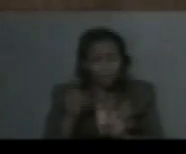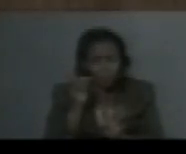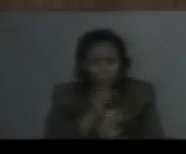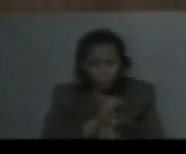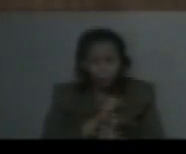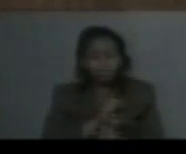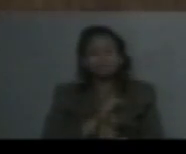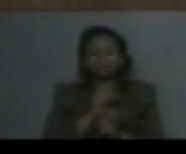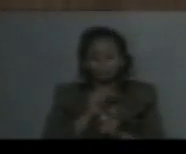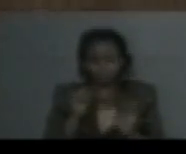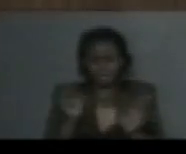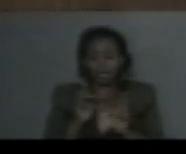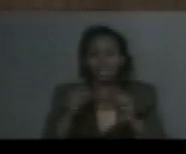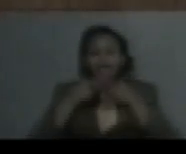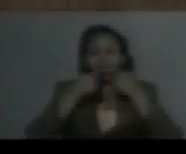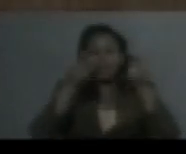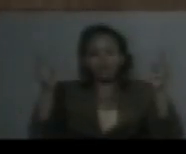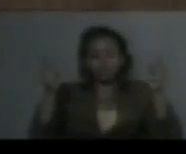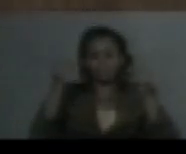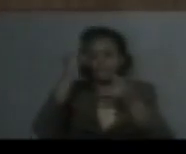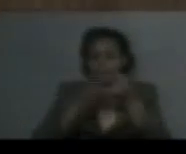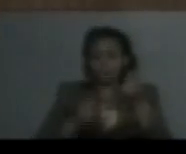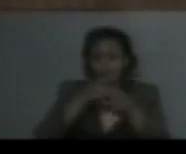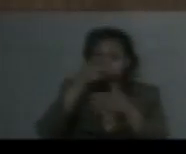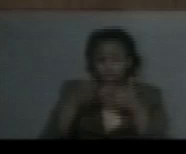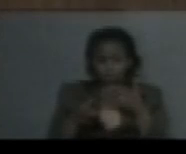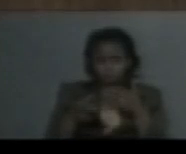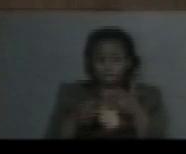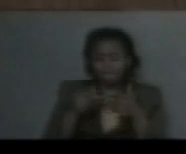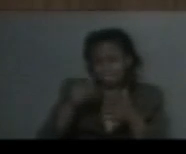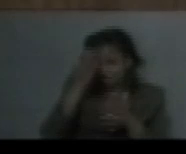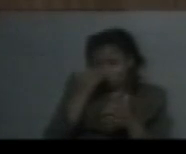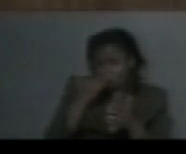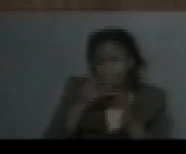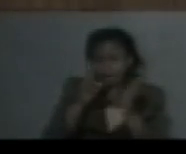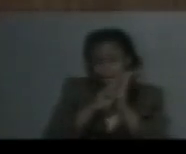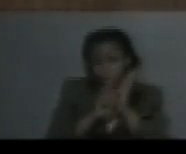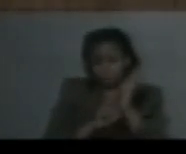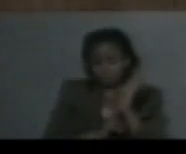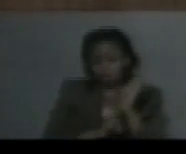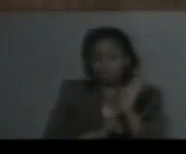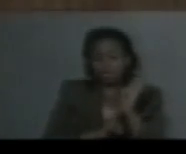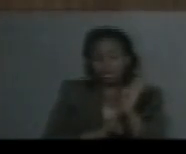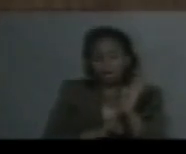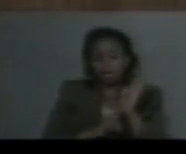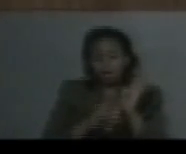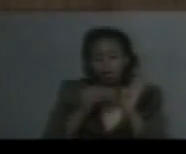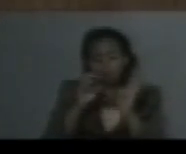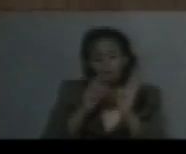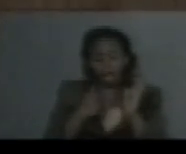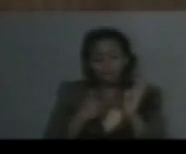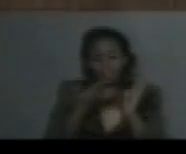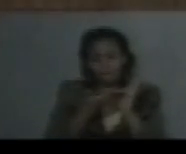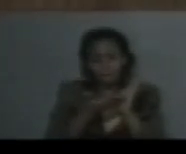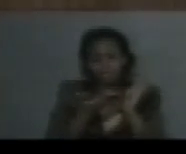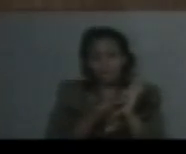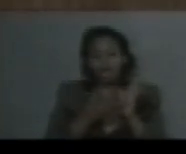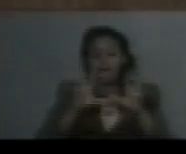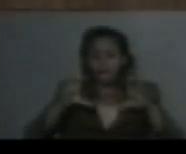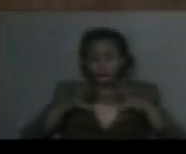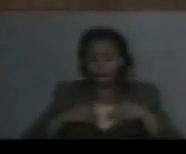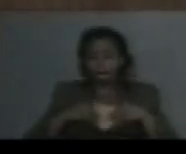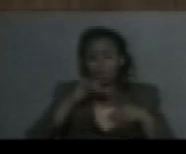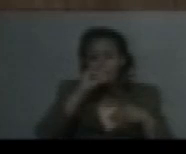the final result, and hence the provisions of the regulations allowing the IEBC